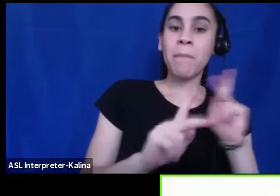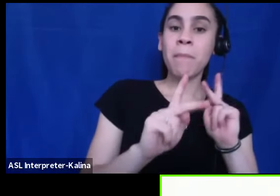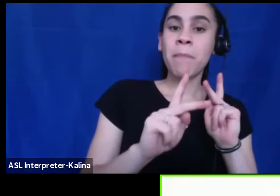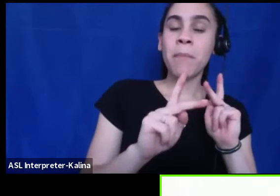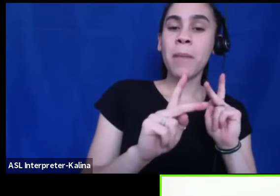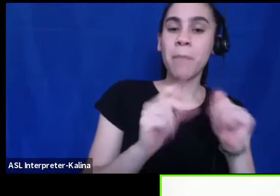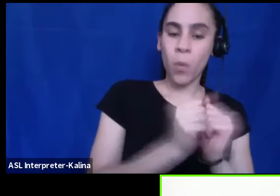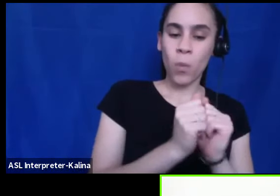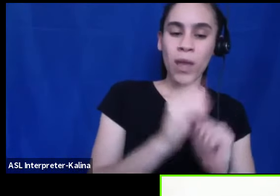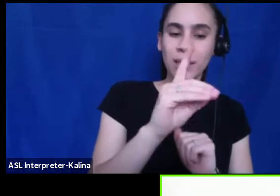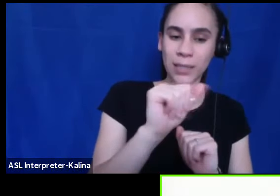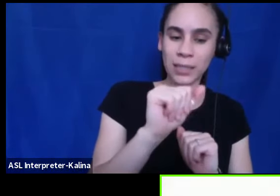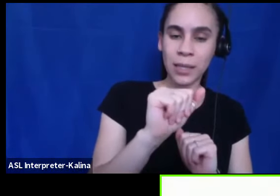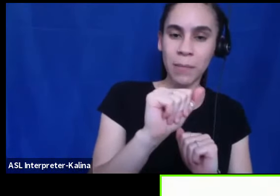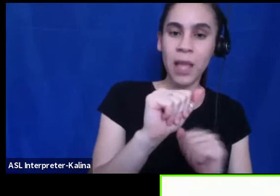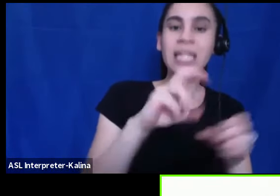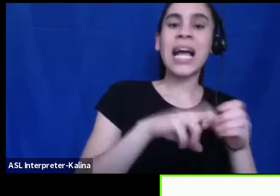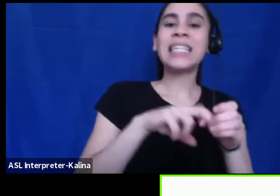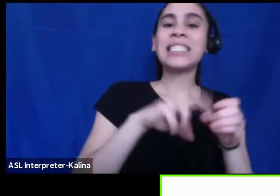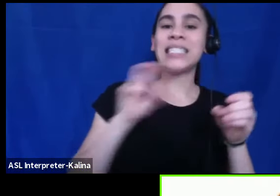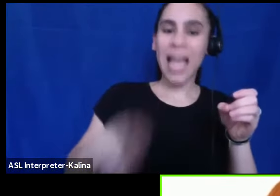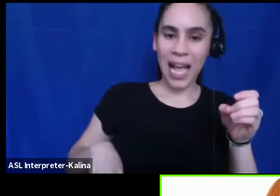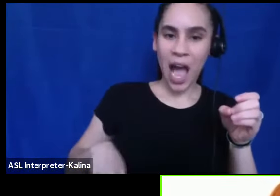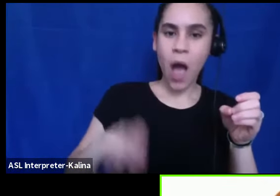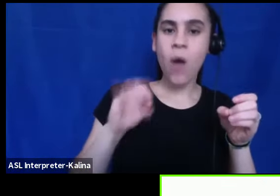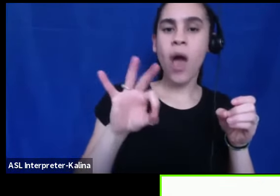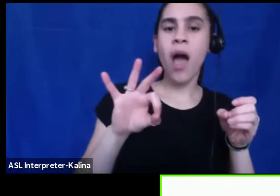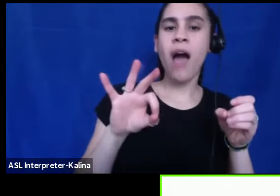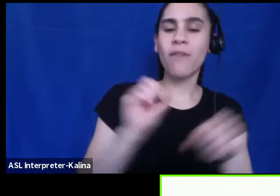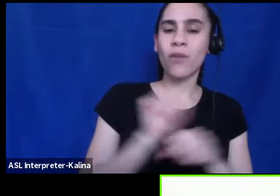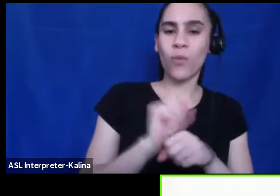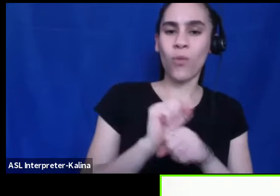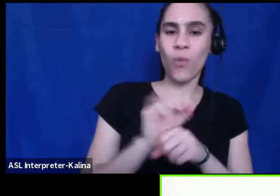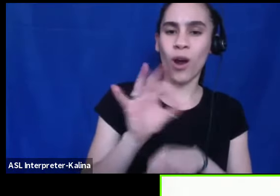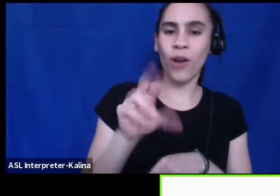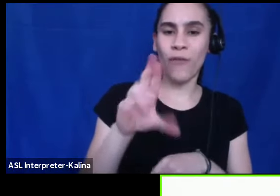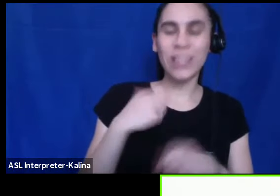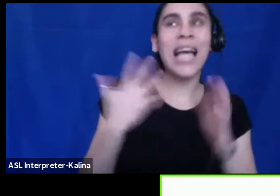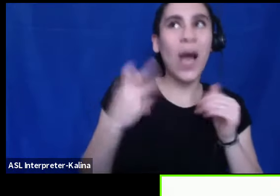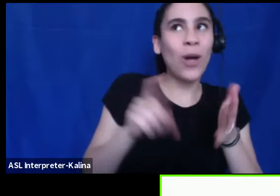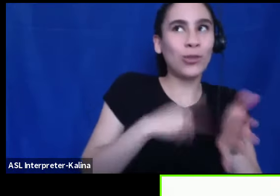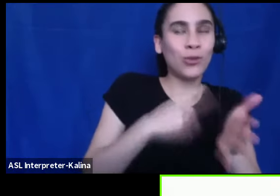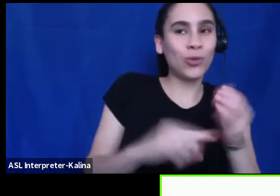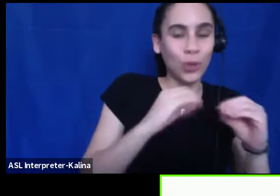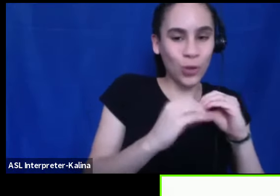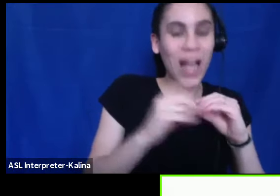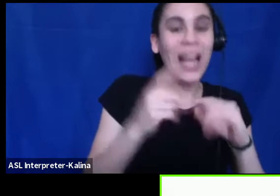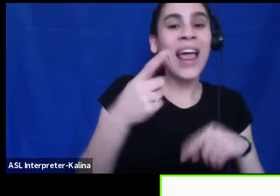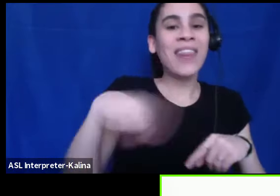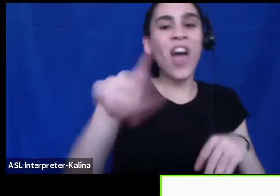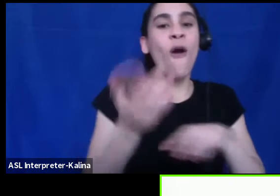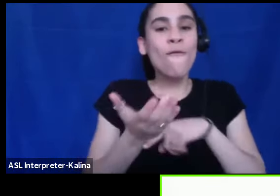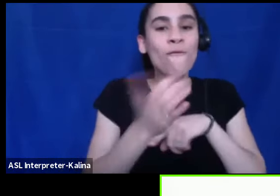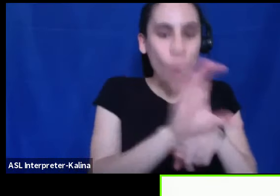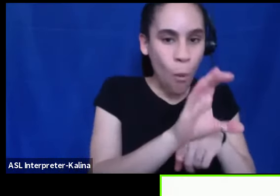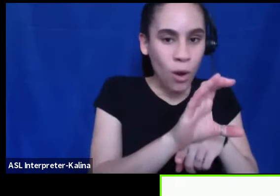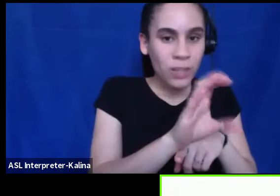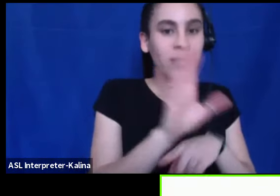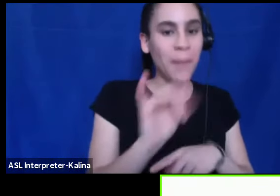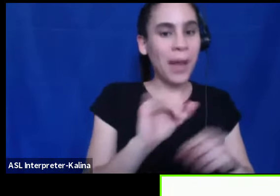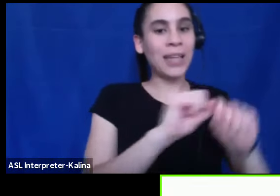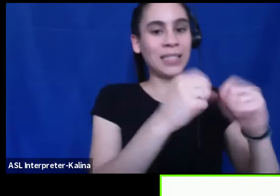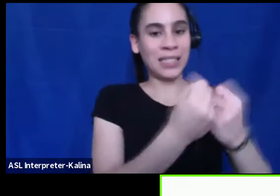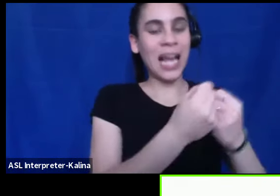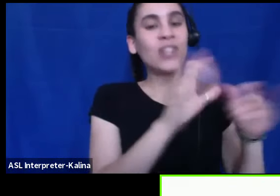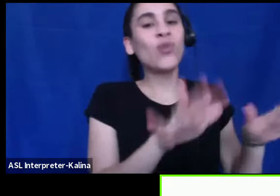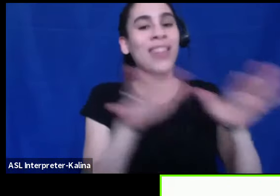workforce, which I want to correct that because they have been forced by society to leave the workforce. That's correct. So I just want to